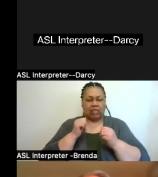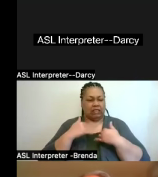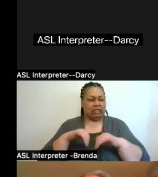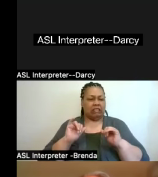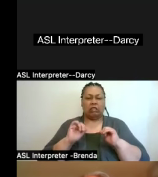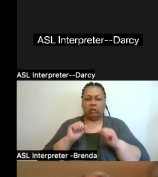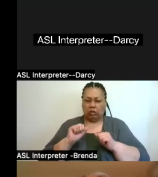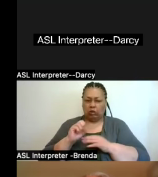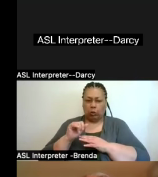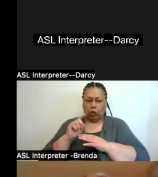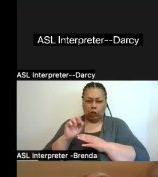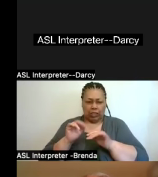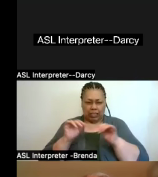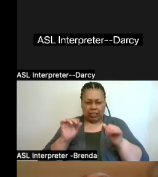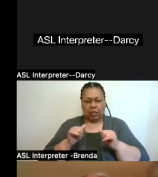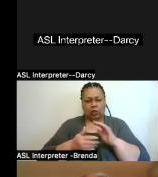Next.